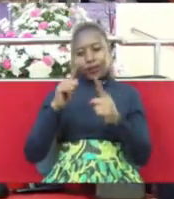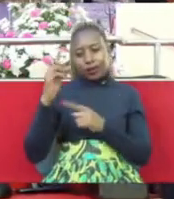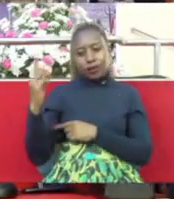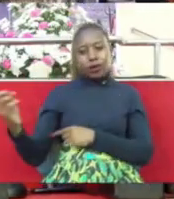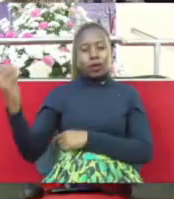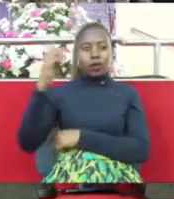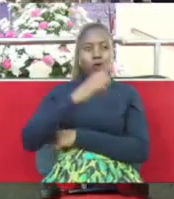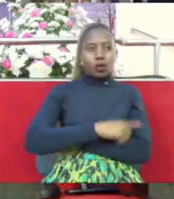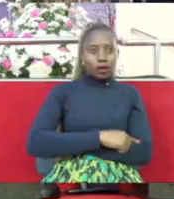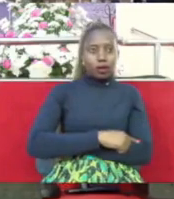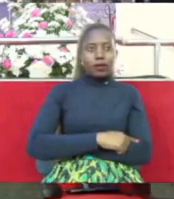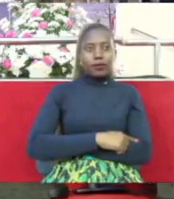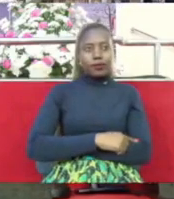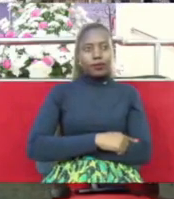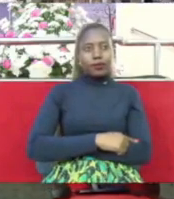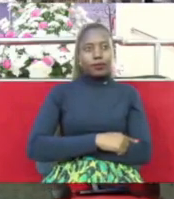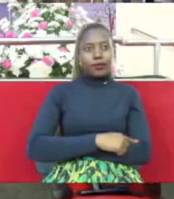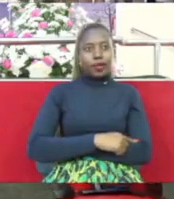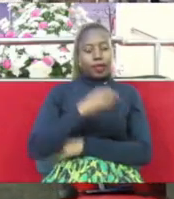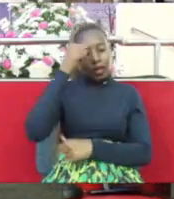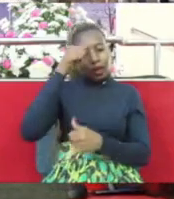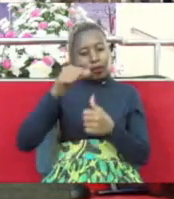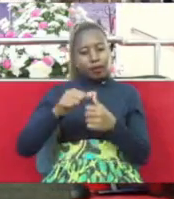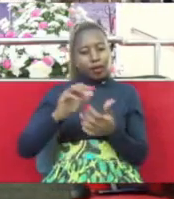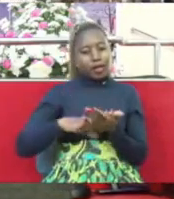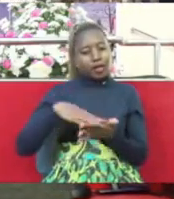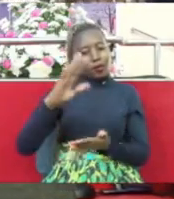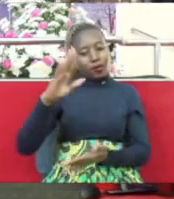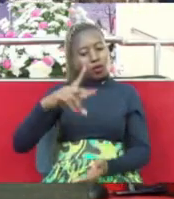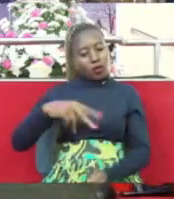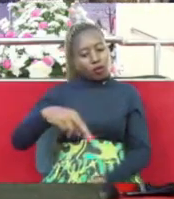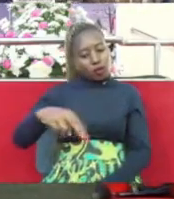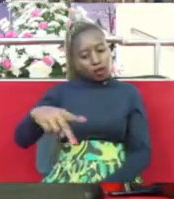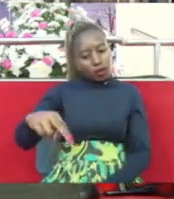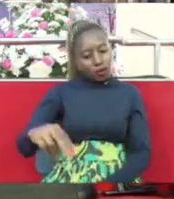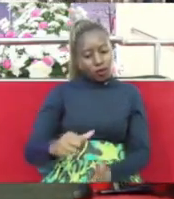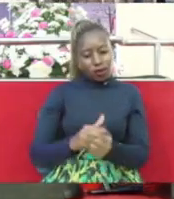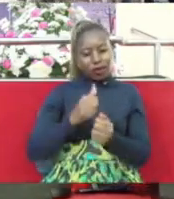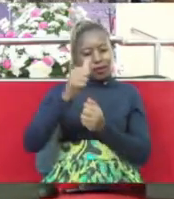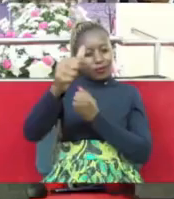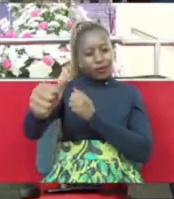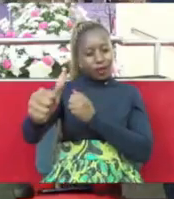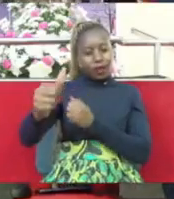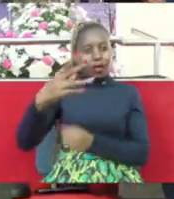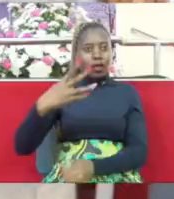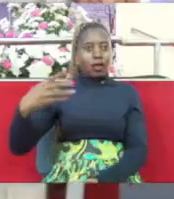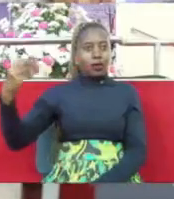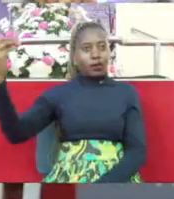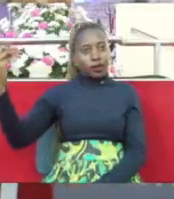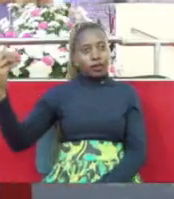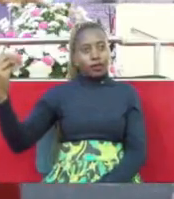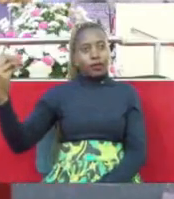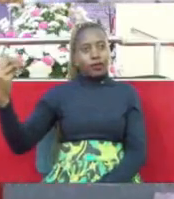day's journey. Kwa safari ya siku nzima. Remember, the more they walked, walipozidi kutembea, the farther they went. Ilikuwa inaongezeka kimo cha kufanya. As they took